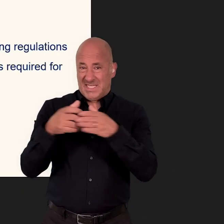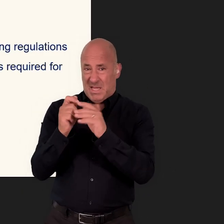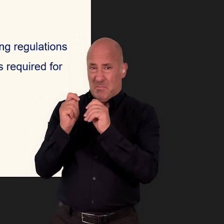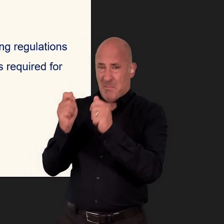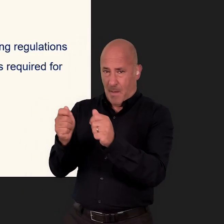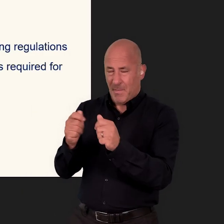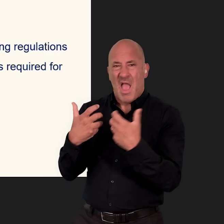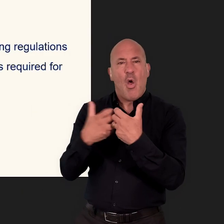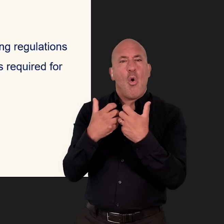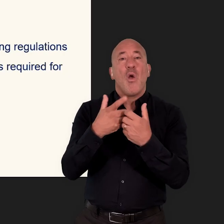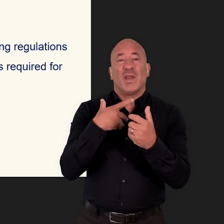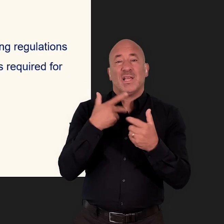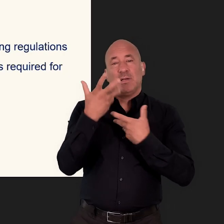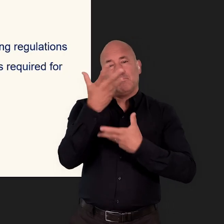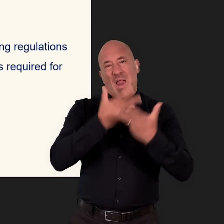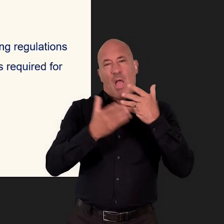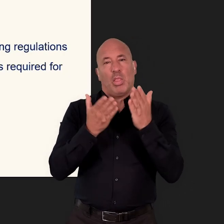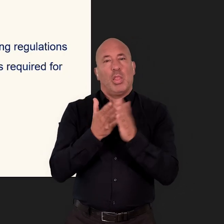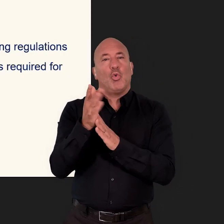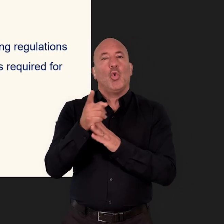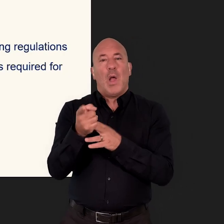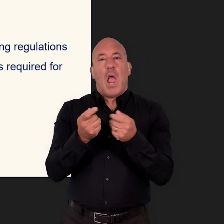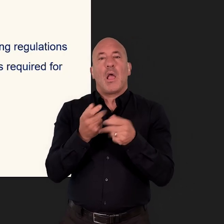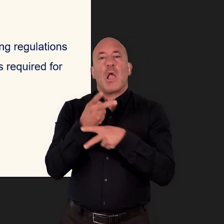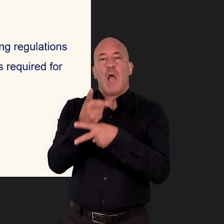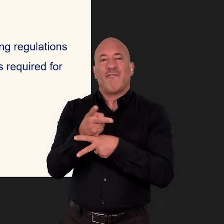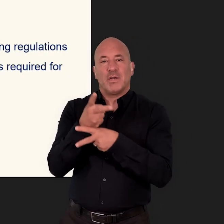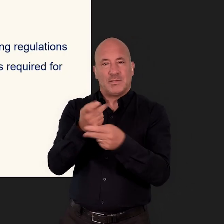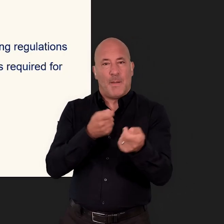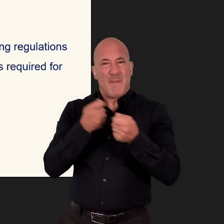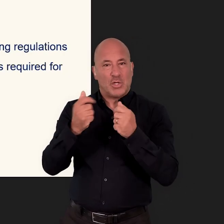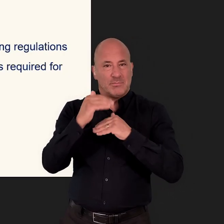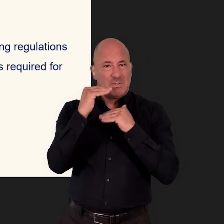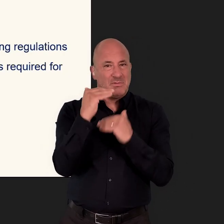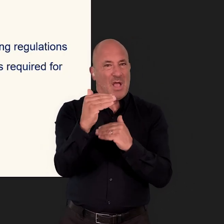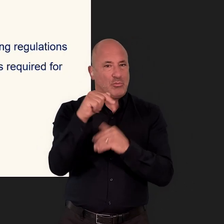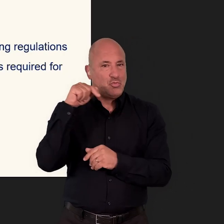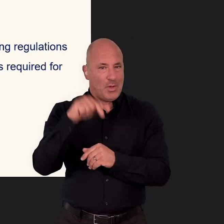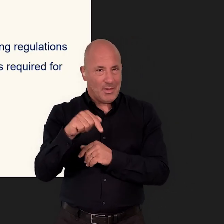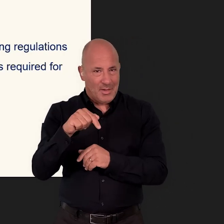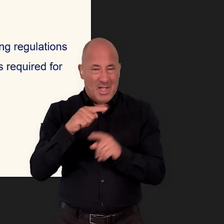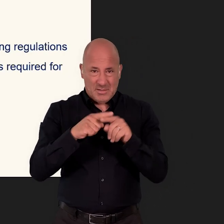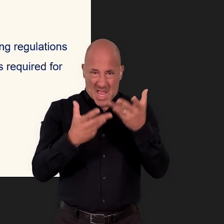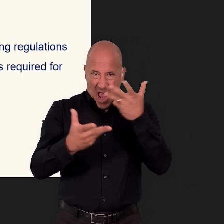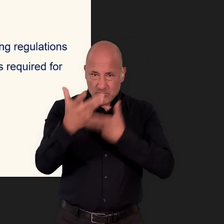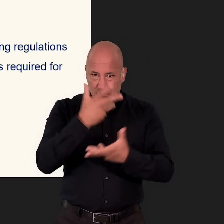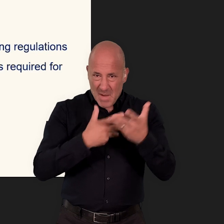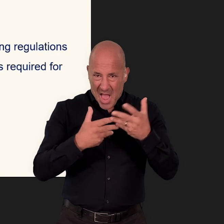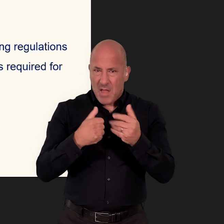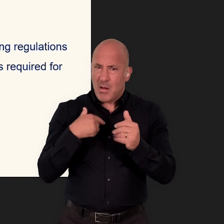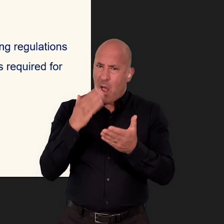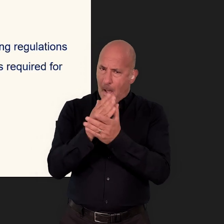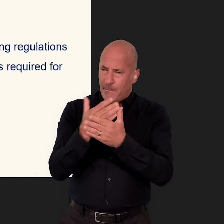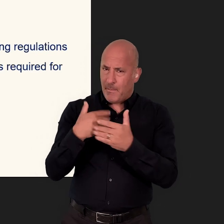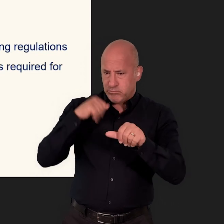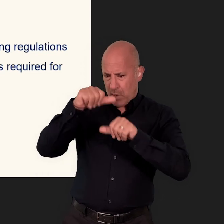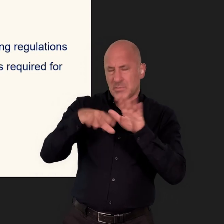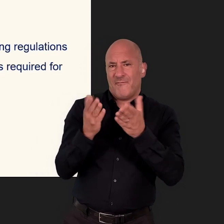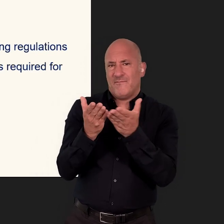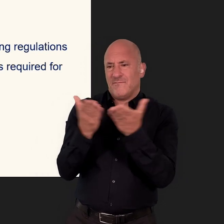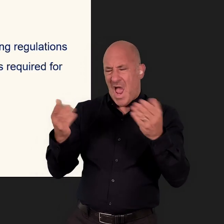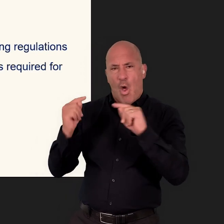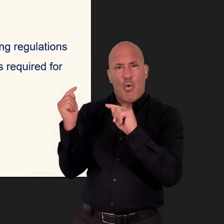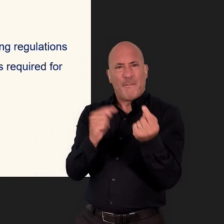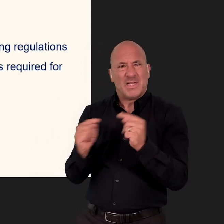team will need to be described in the governance and management of the activity section of the written proposal to show the fair and competitive